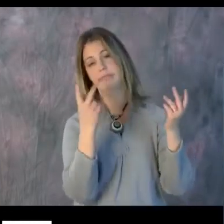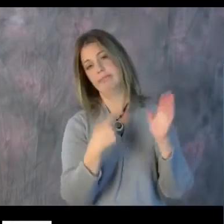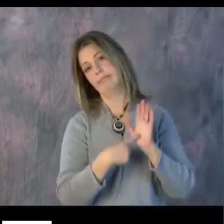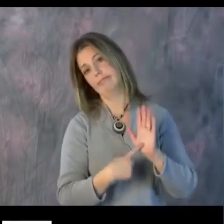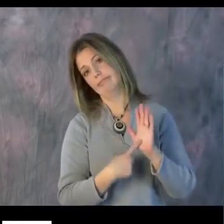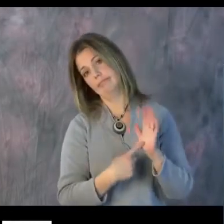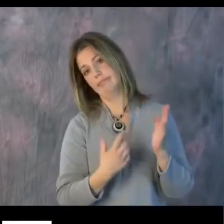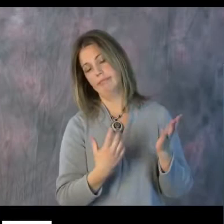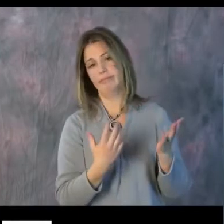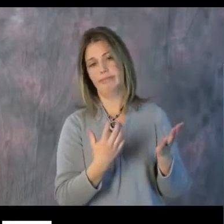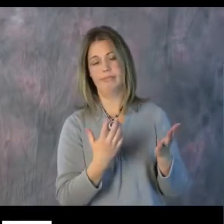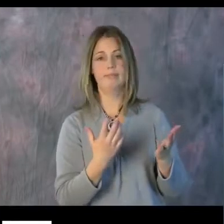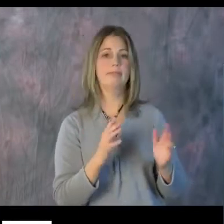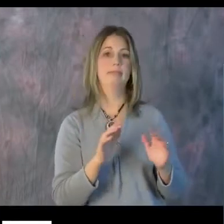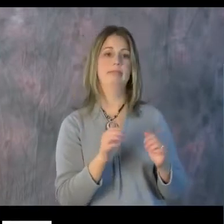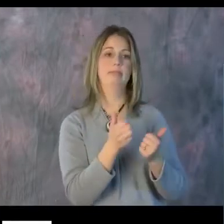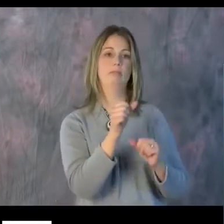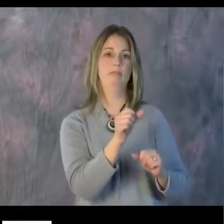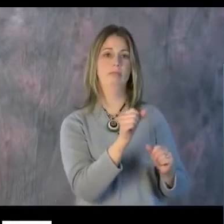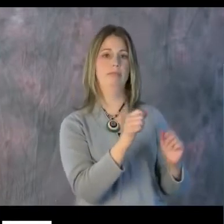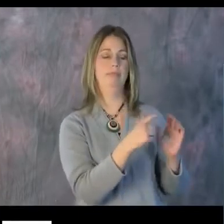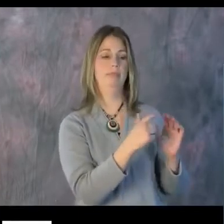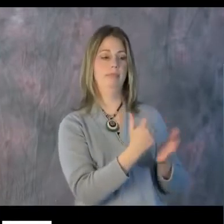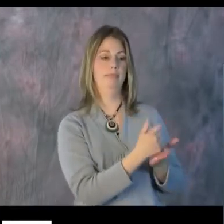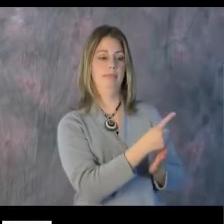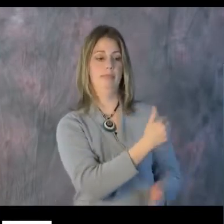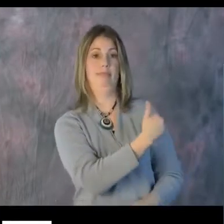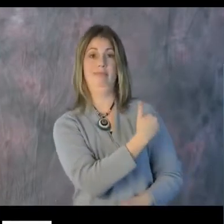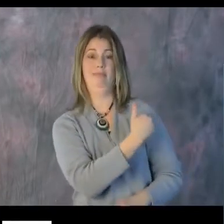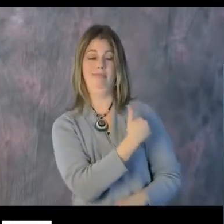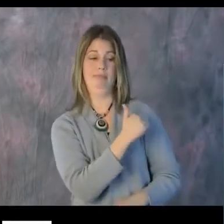And lastly, visual aids.